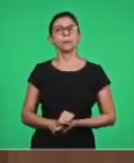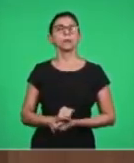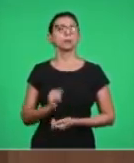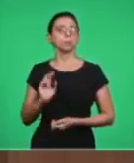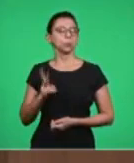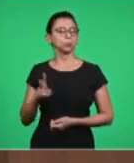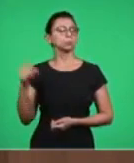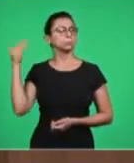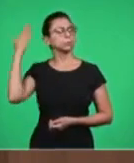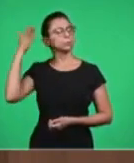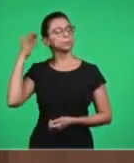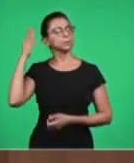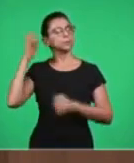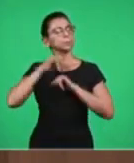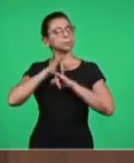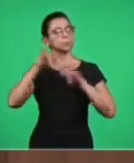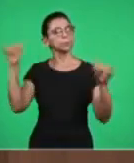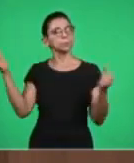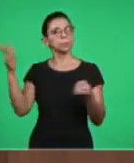We continue